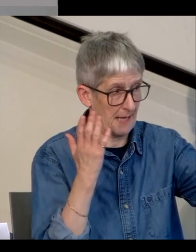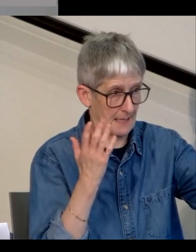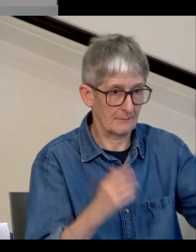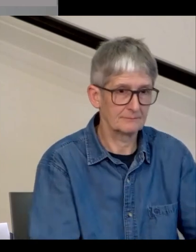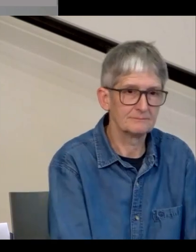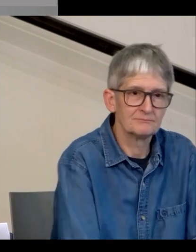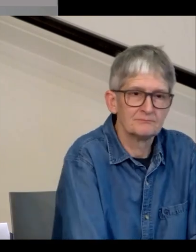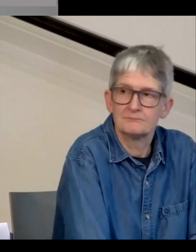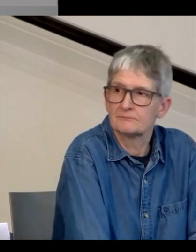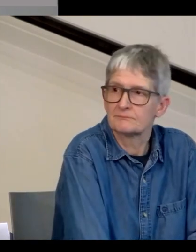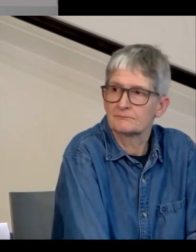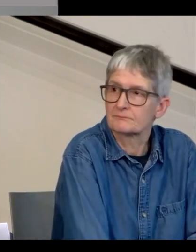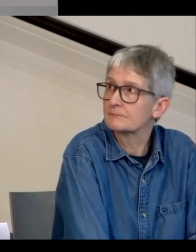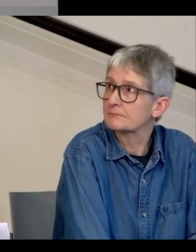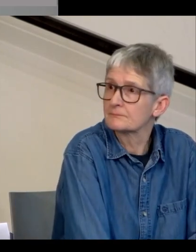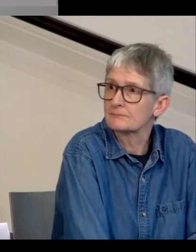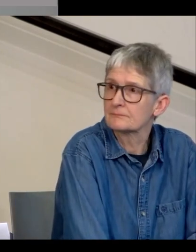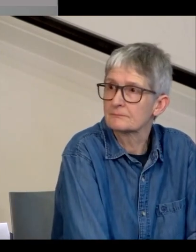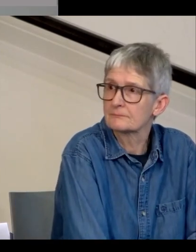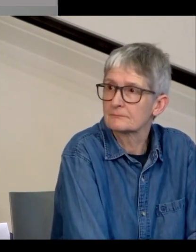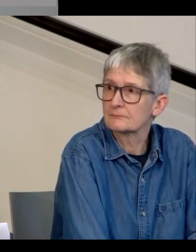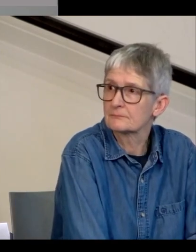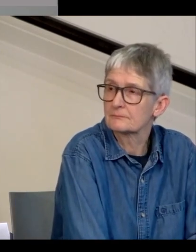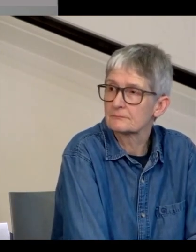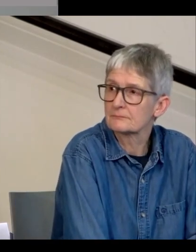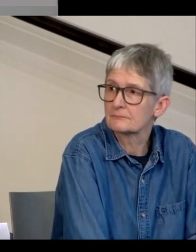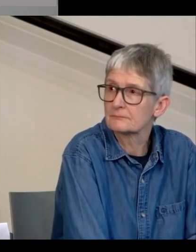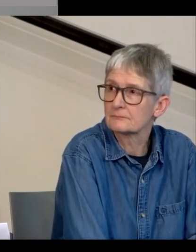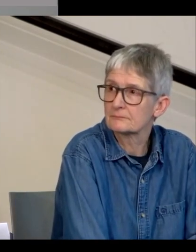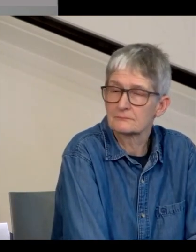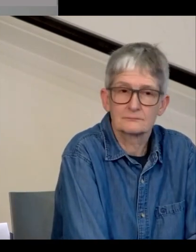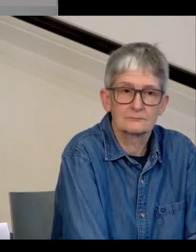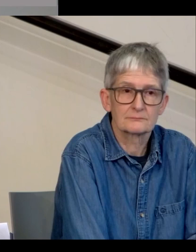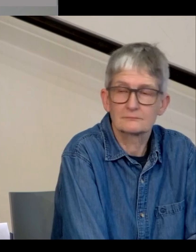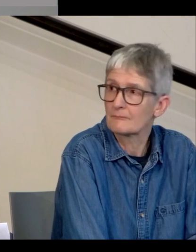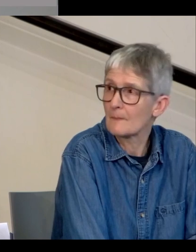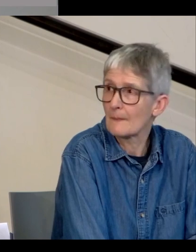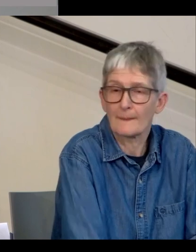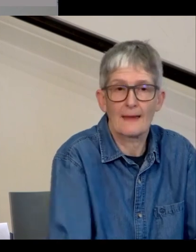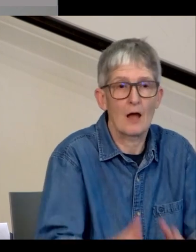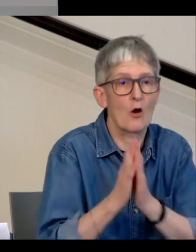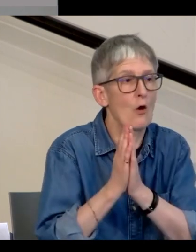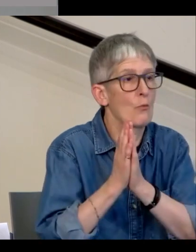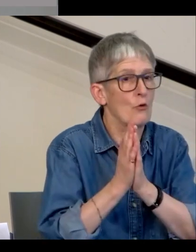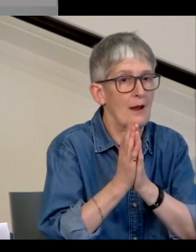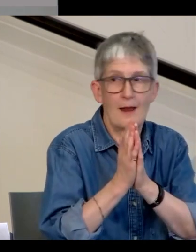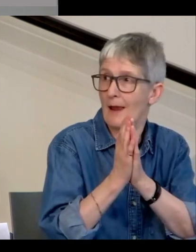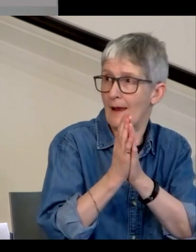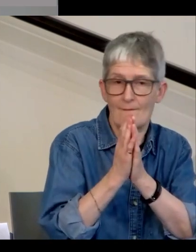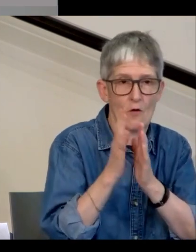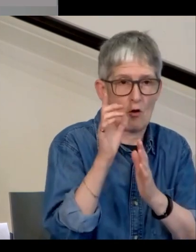word. As Deneen comes up, and as we pass out the offering bags, let me just pray for the word.